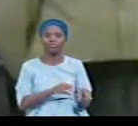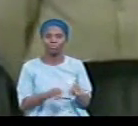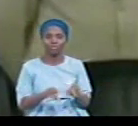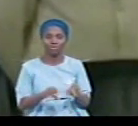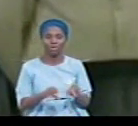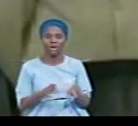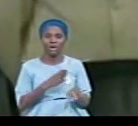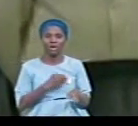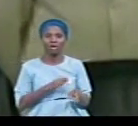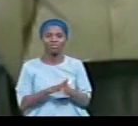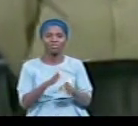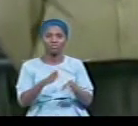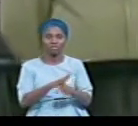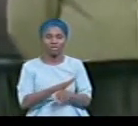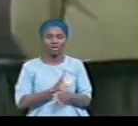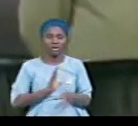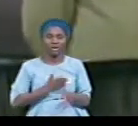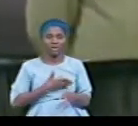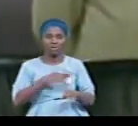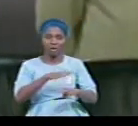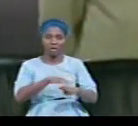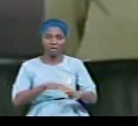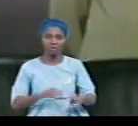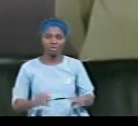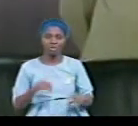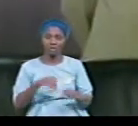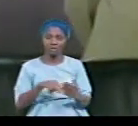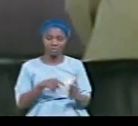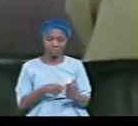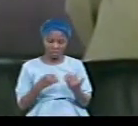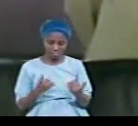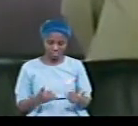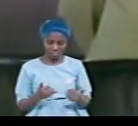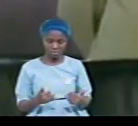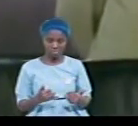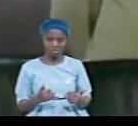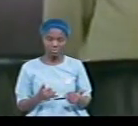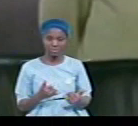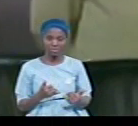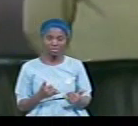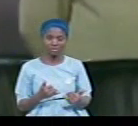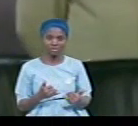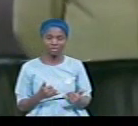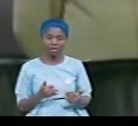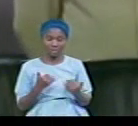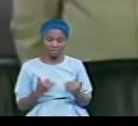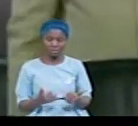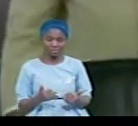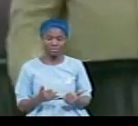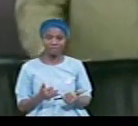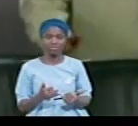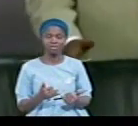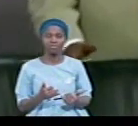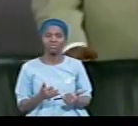calling in this present untoward generation,